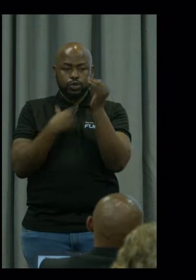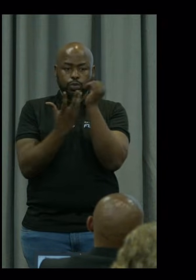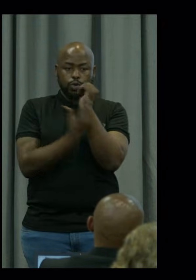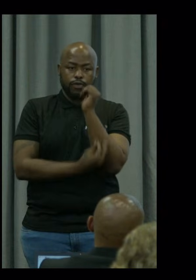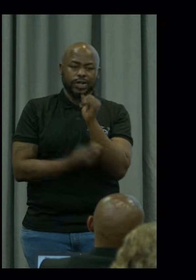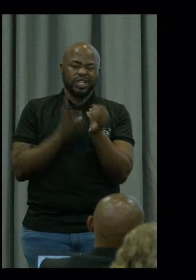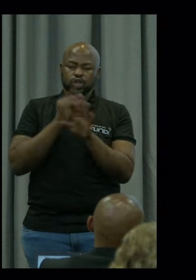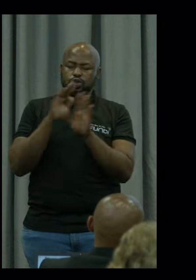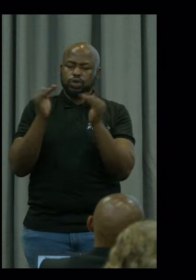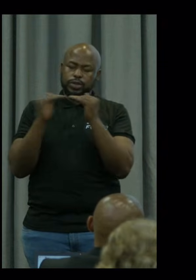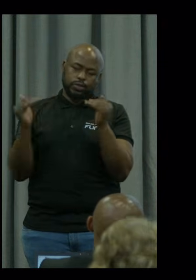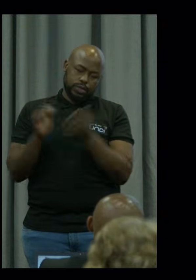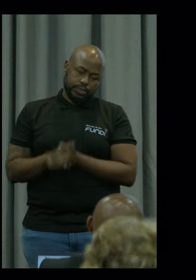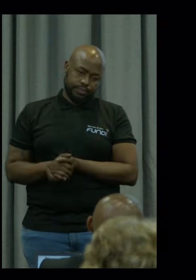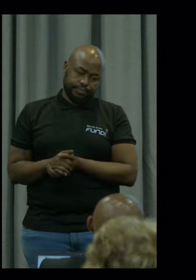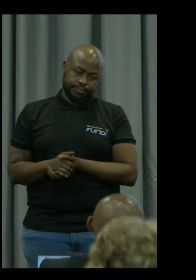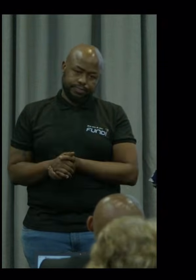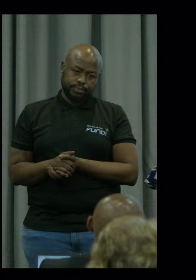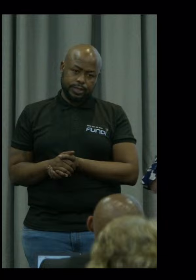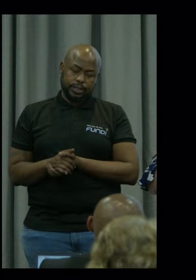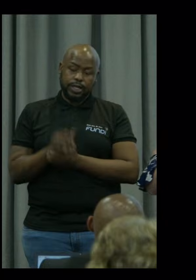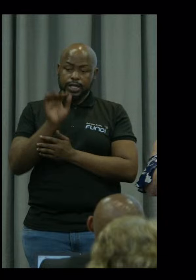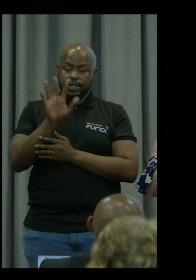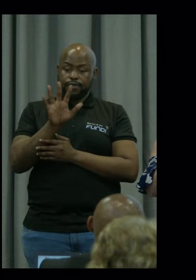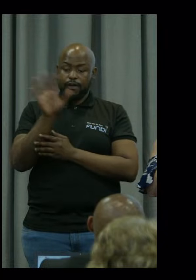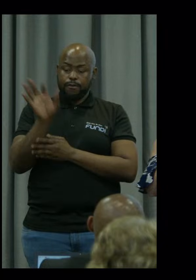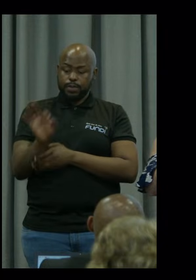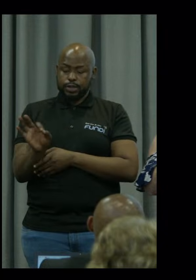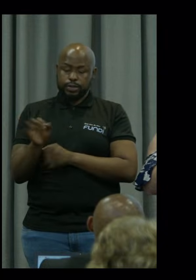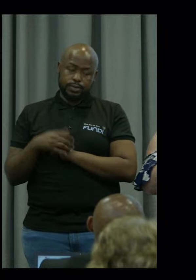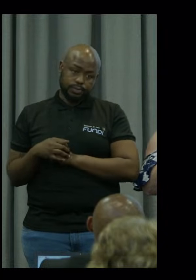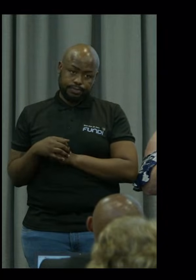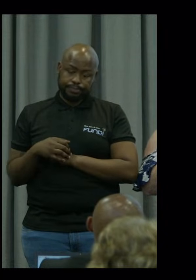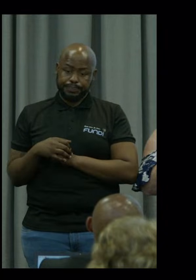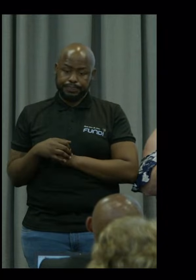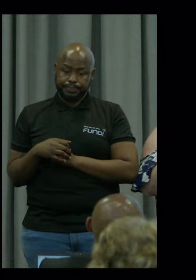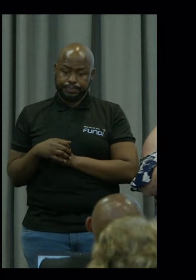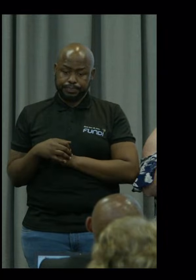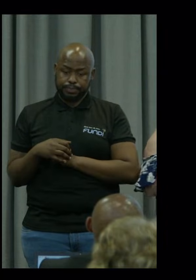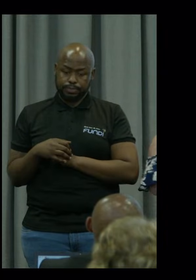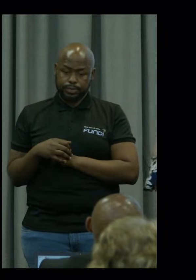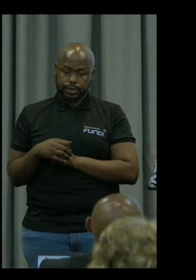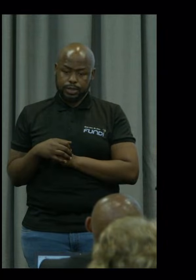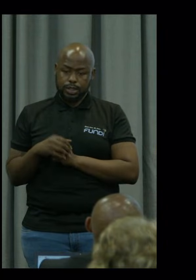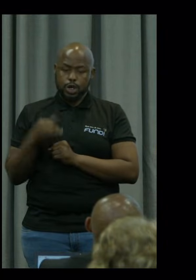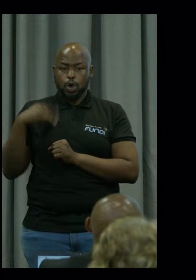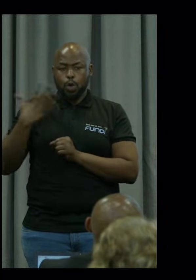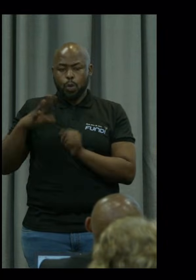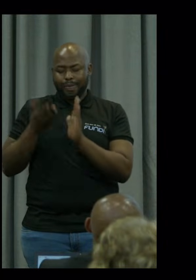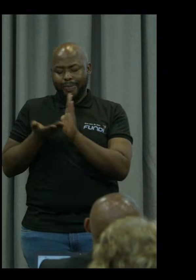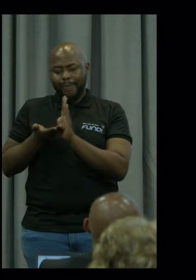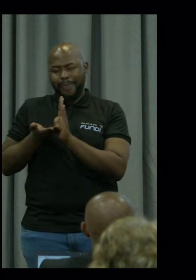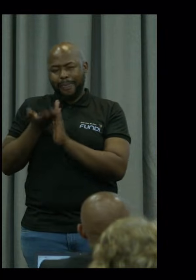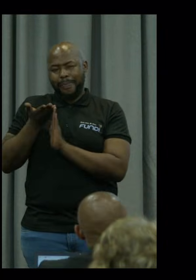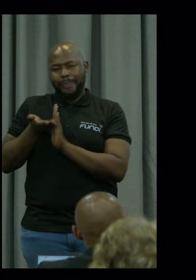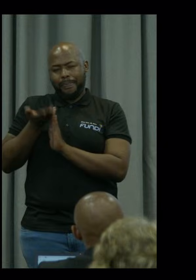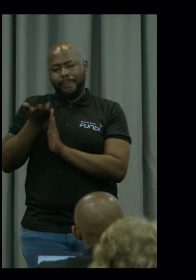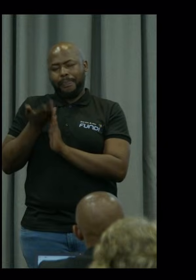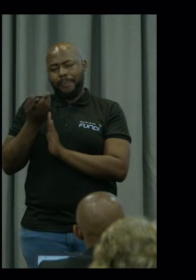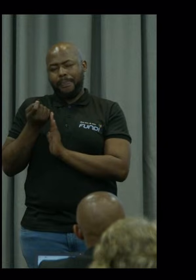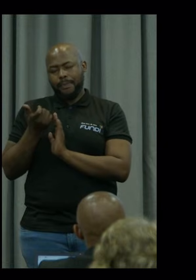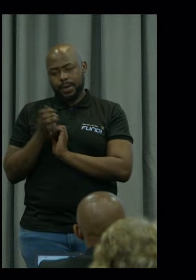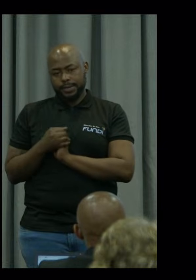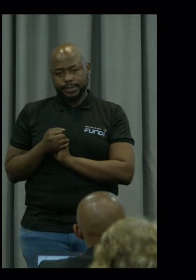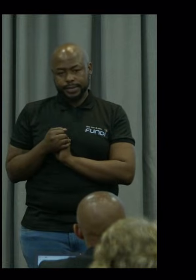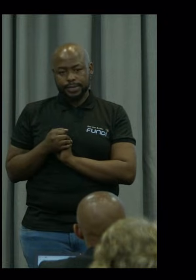what we have at the moment in our model, is 5%. We would like to up that, okay? Because